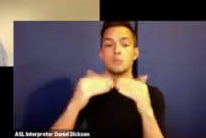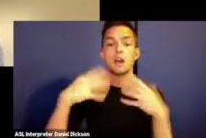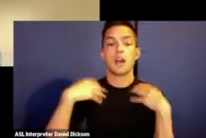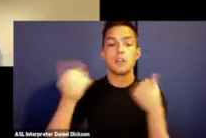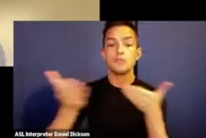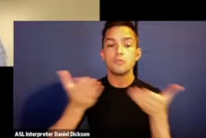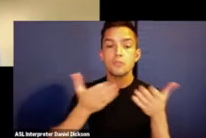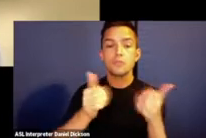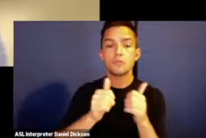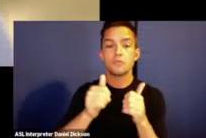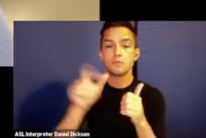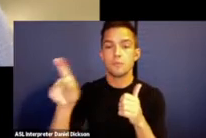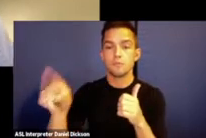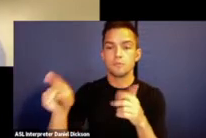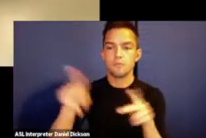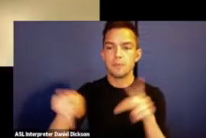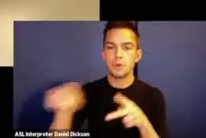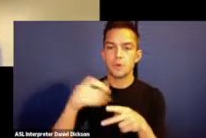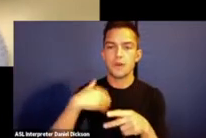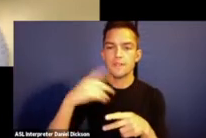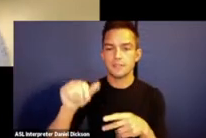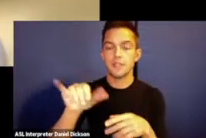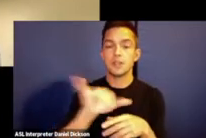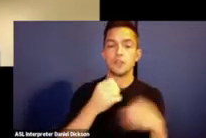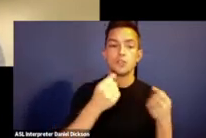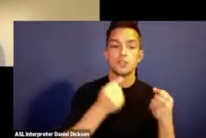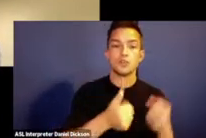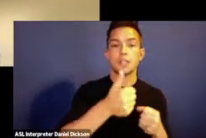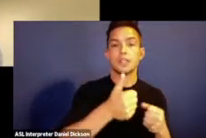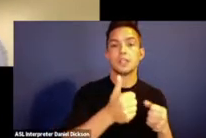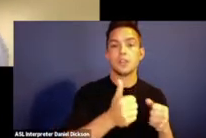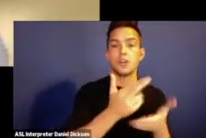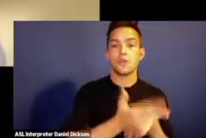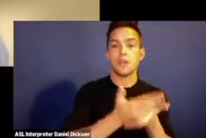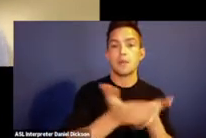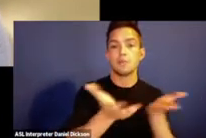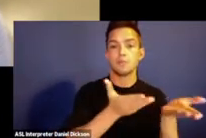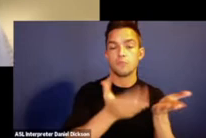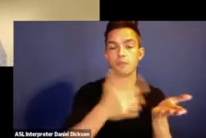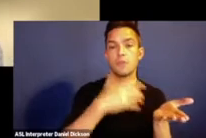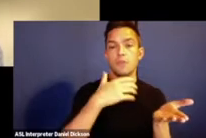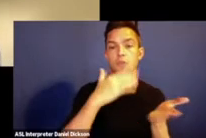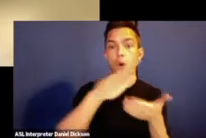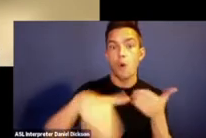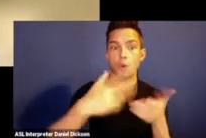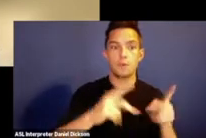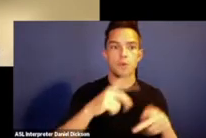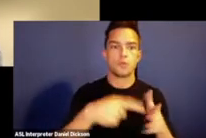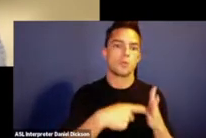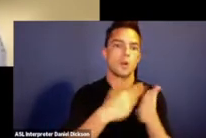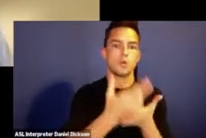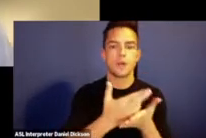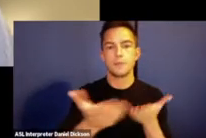with disabilities, and secondly, looking at strengthening rehabilitation services for all people who require rehabilitation